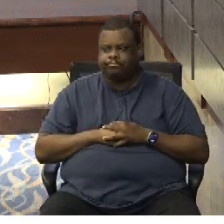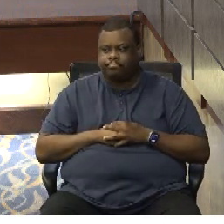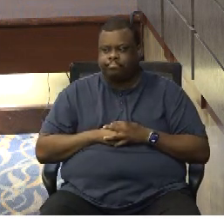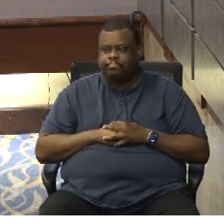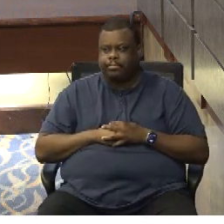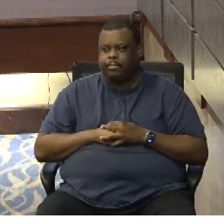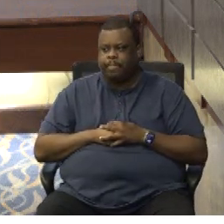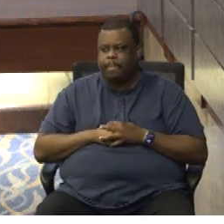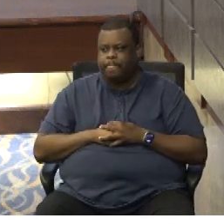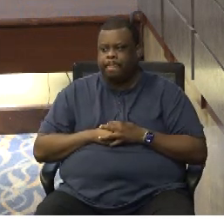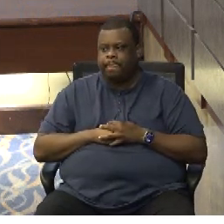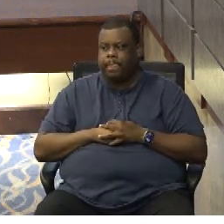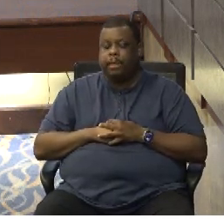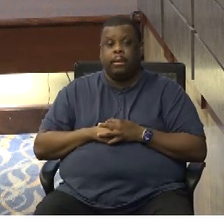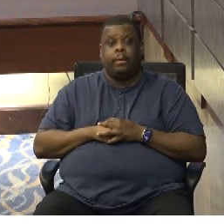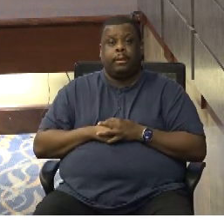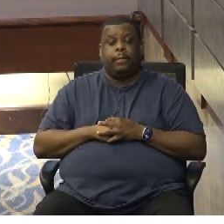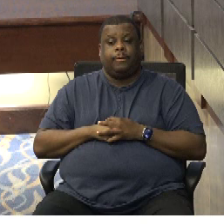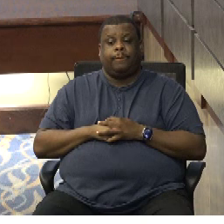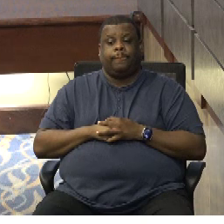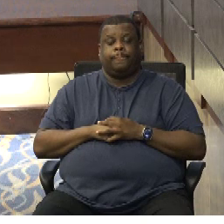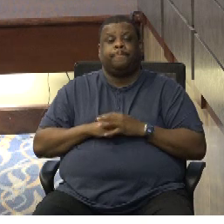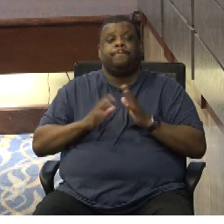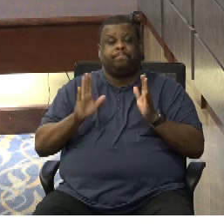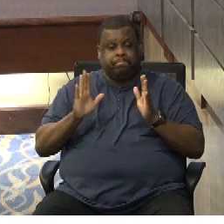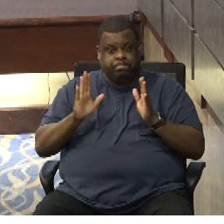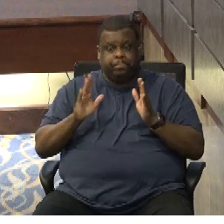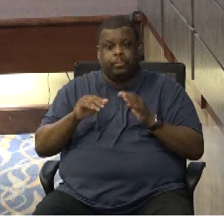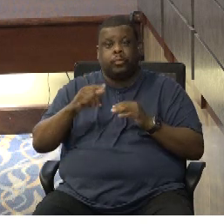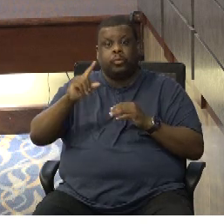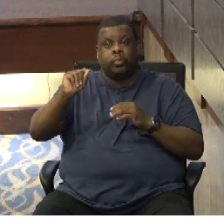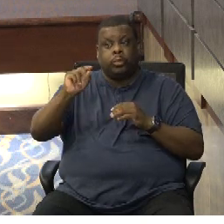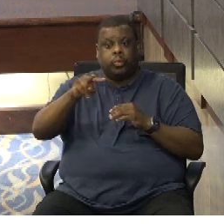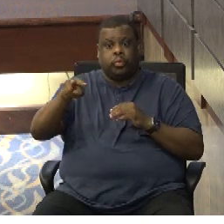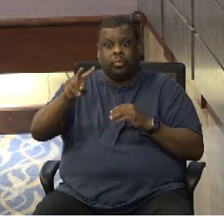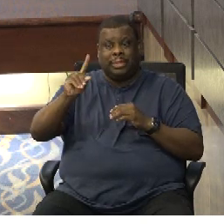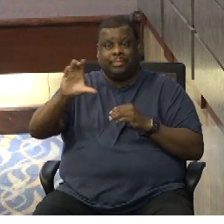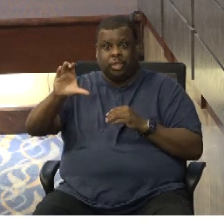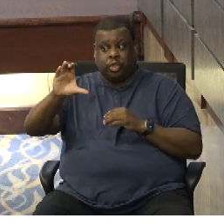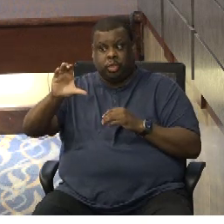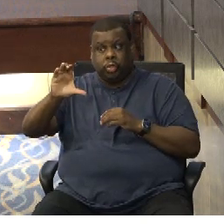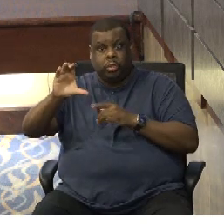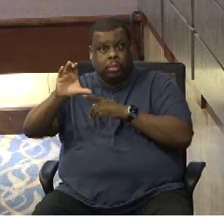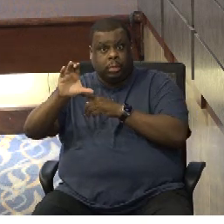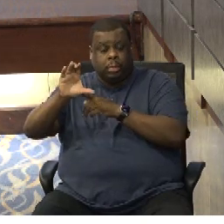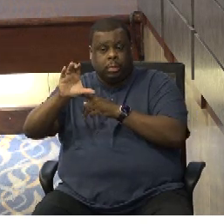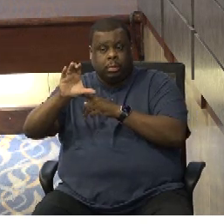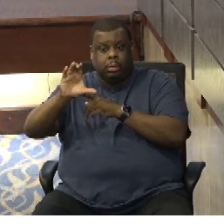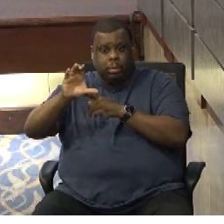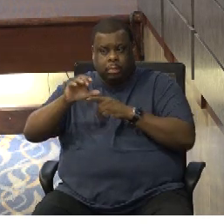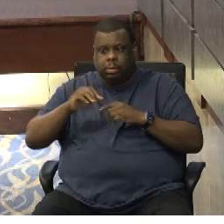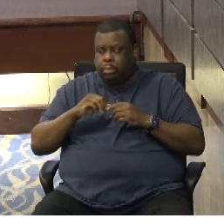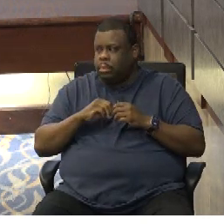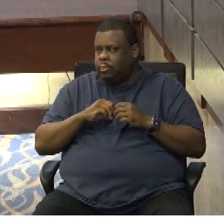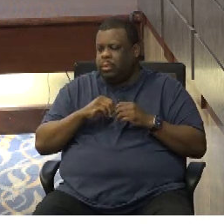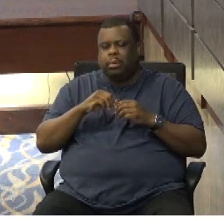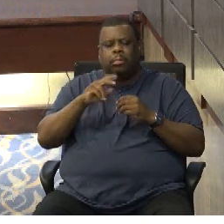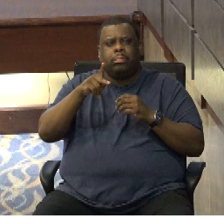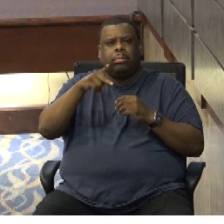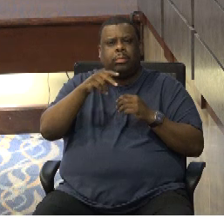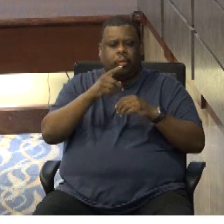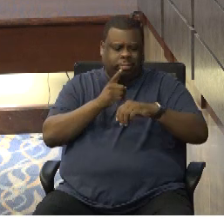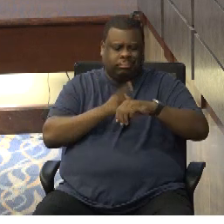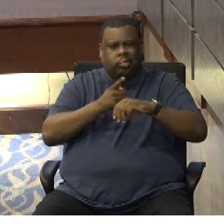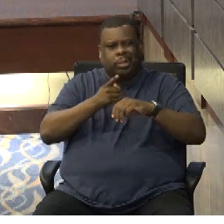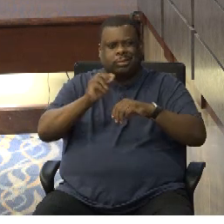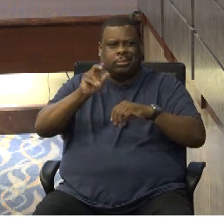So in December of 2022, as part of the Consolidated Appropriations Act